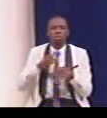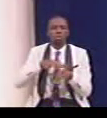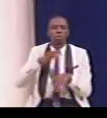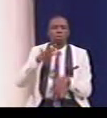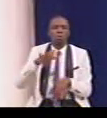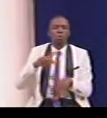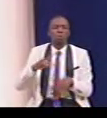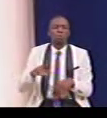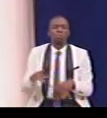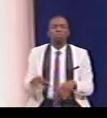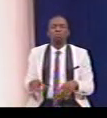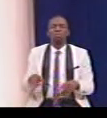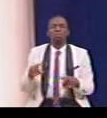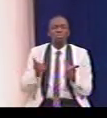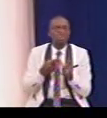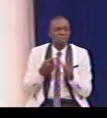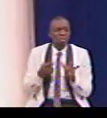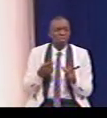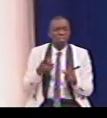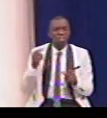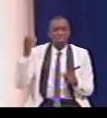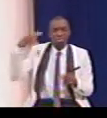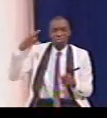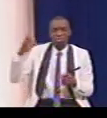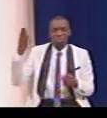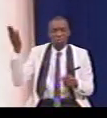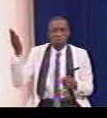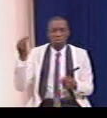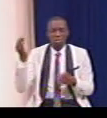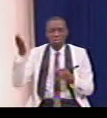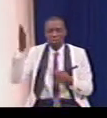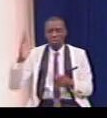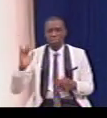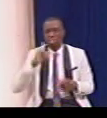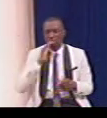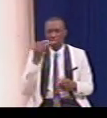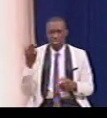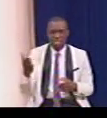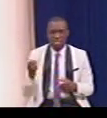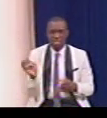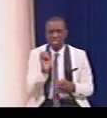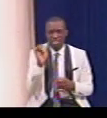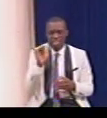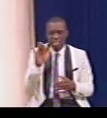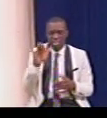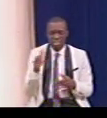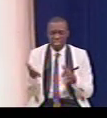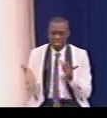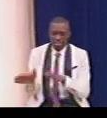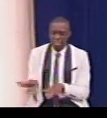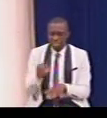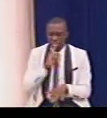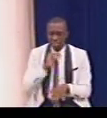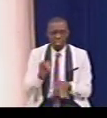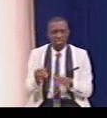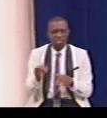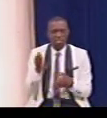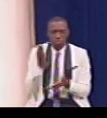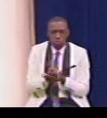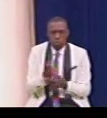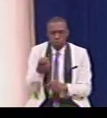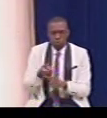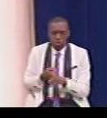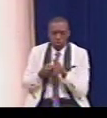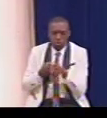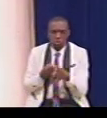from you and the Judgment of death is taken away from you but now there's a second step he brings you to glory to make the captain of